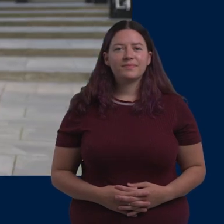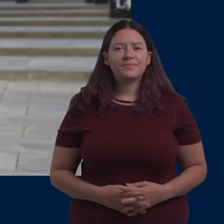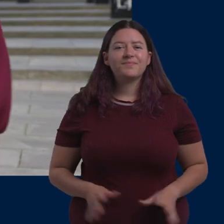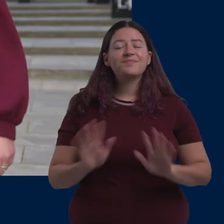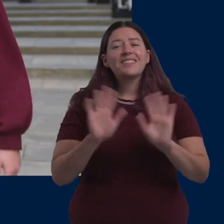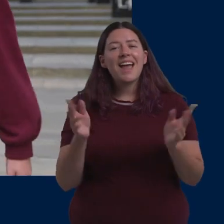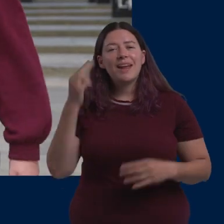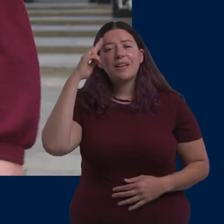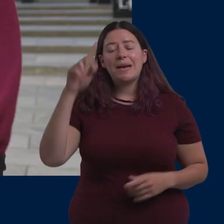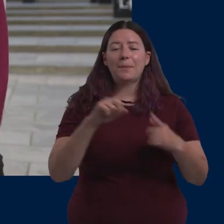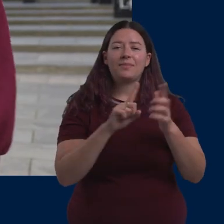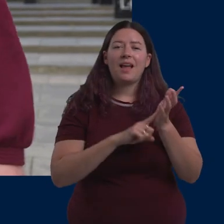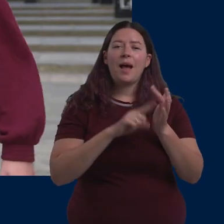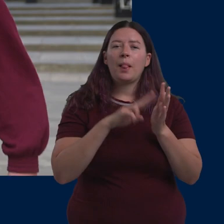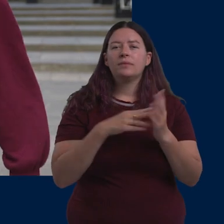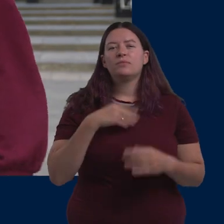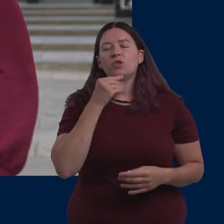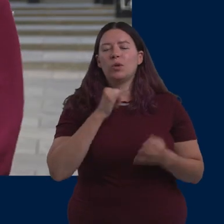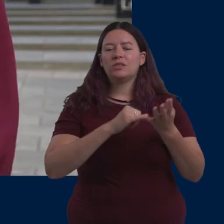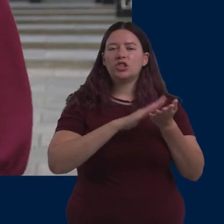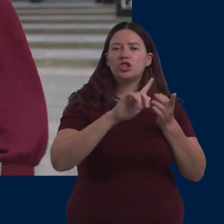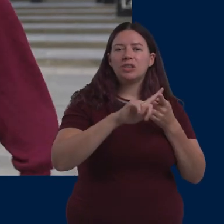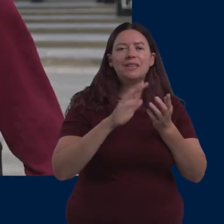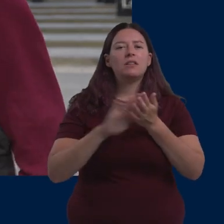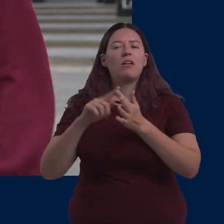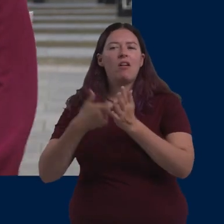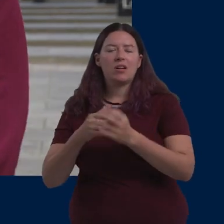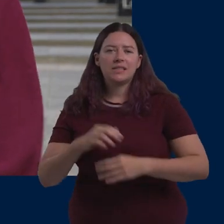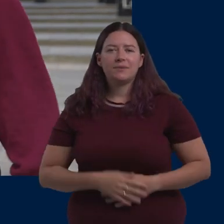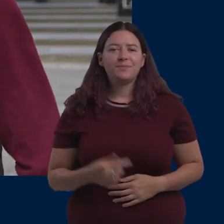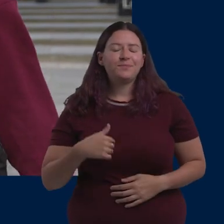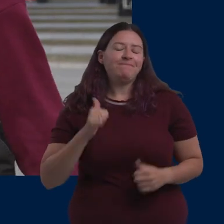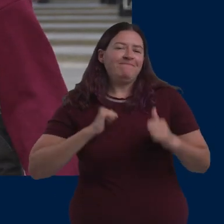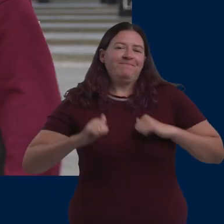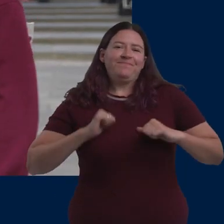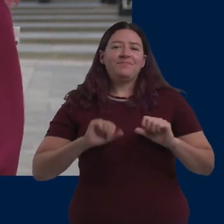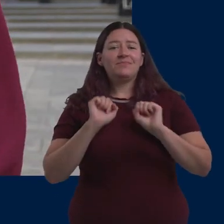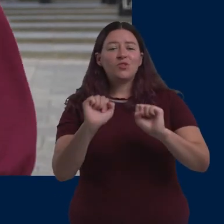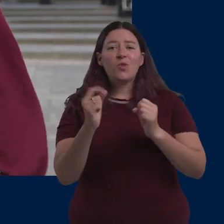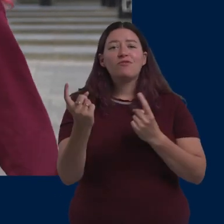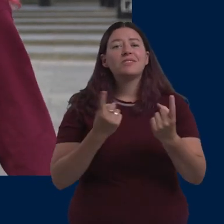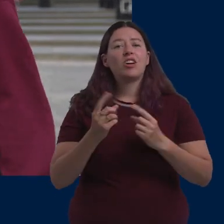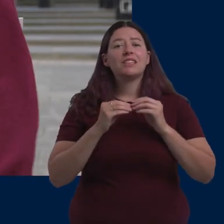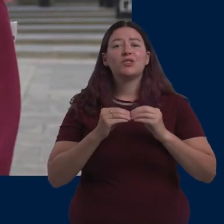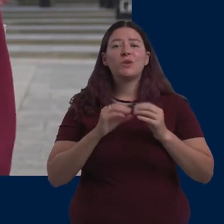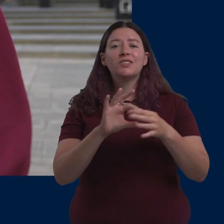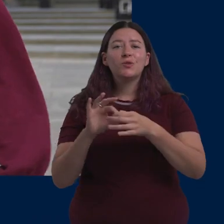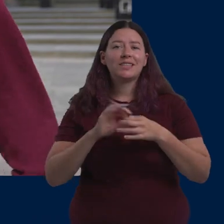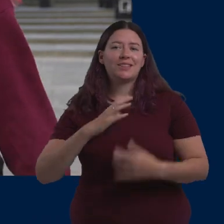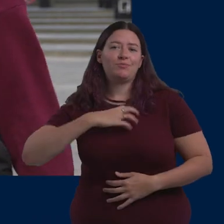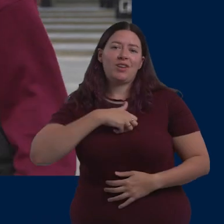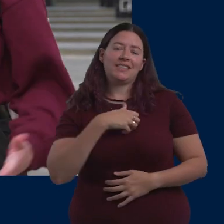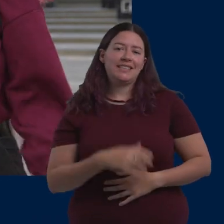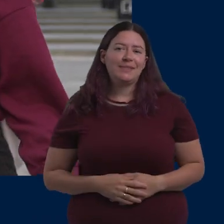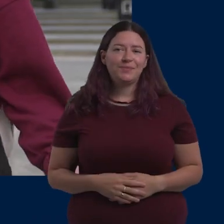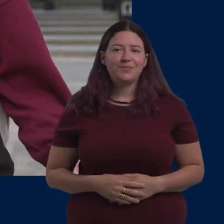Hi, my name is Ellen and my pronouns are she, her. This year I have the great privilege of being a returning Students Association